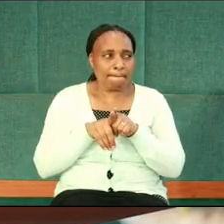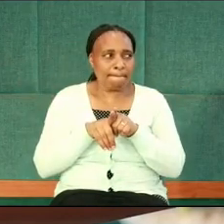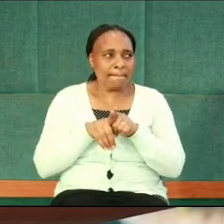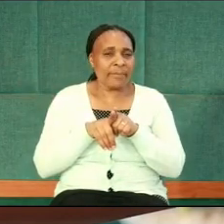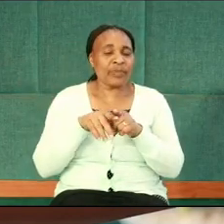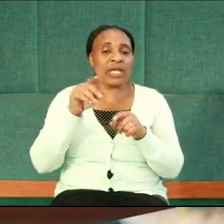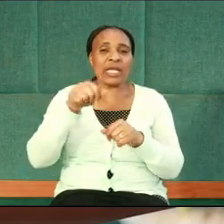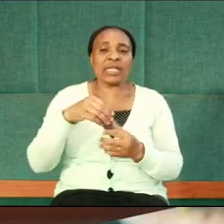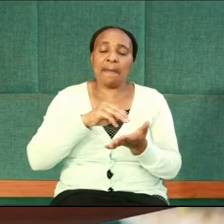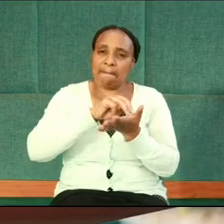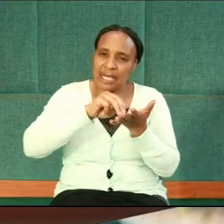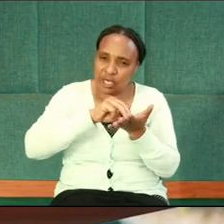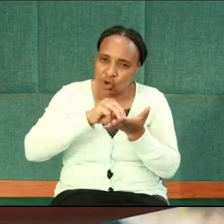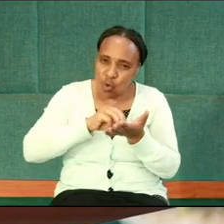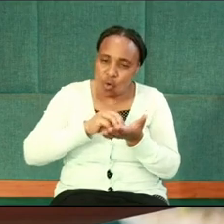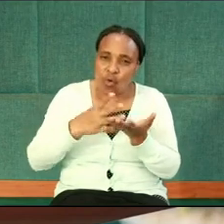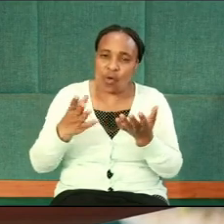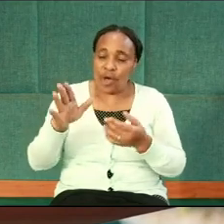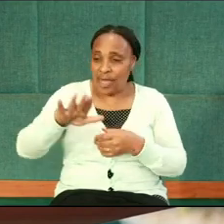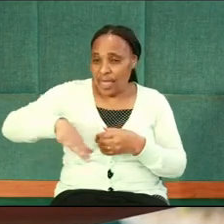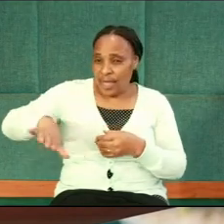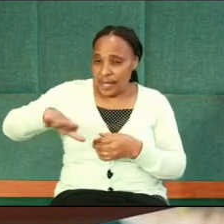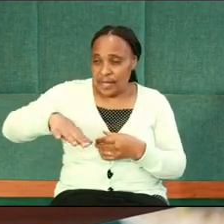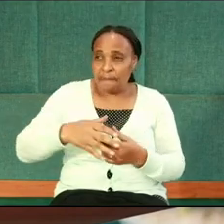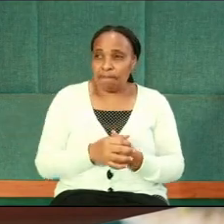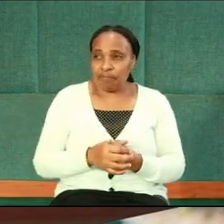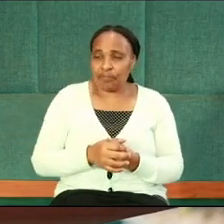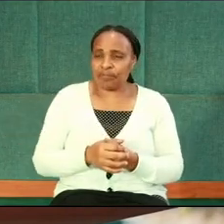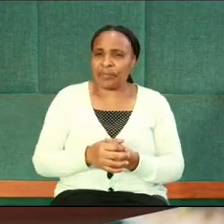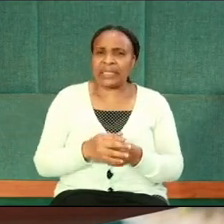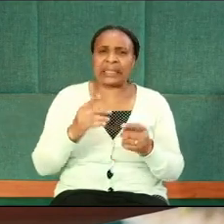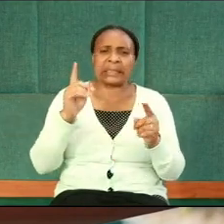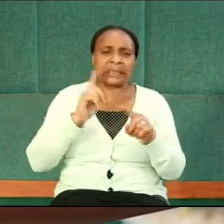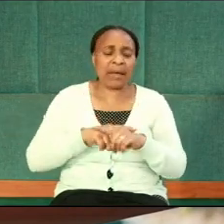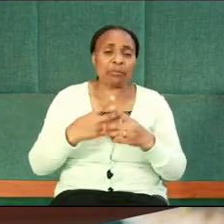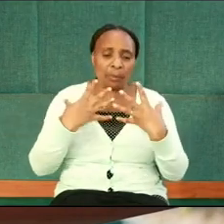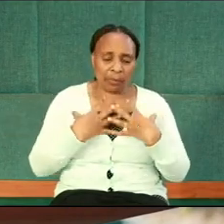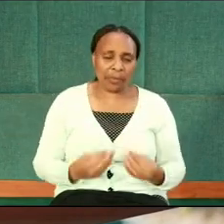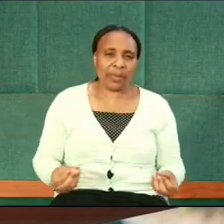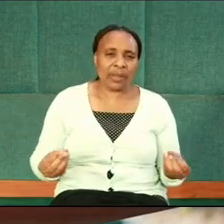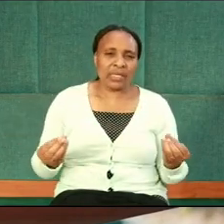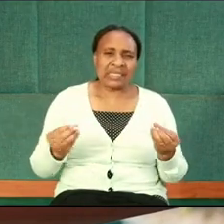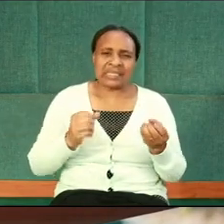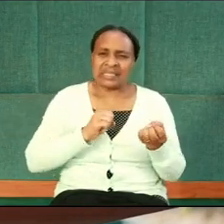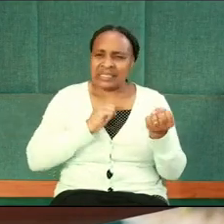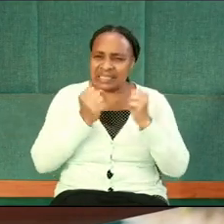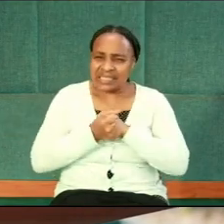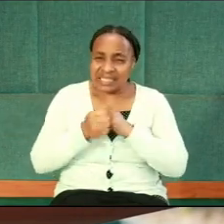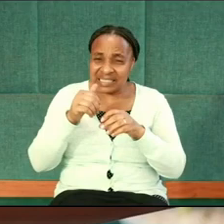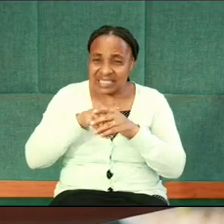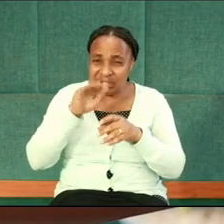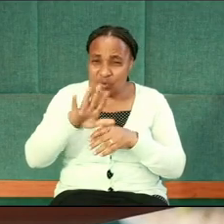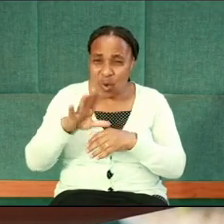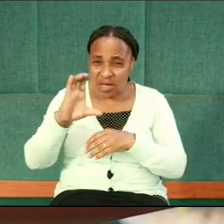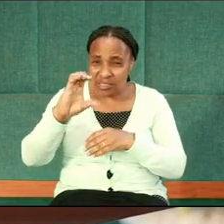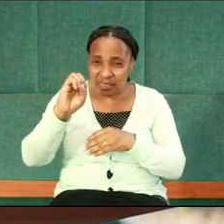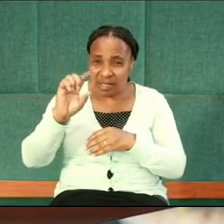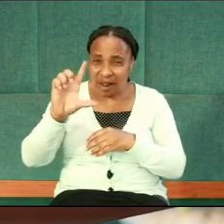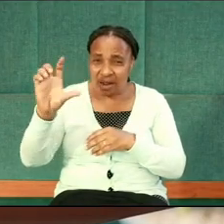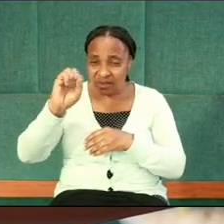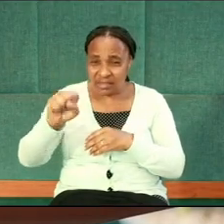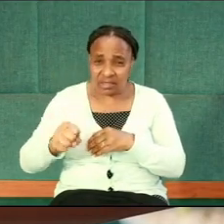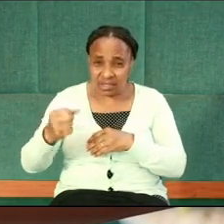those in the medical puerperal psychosis, postpartum depression. It's because of the changes in hormones related to